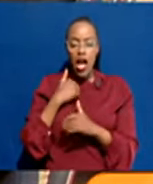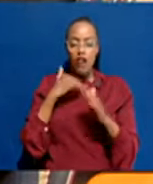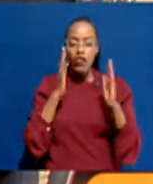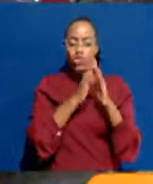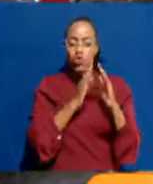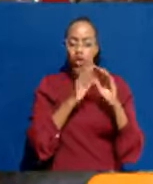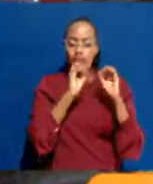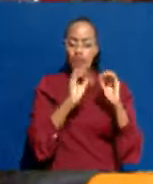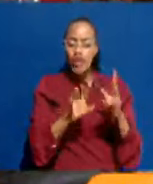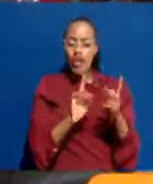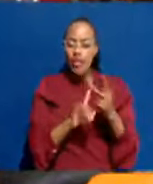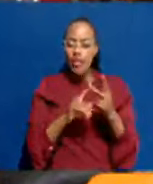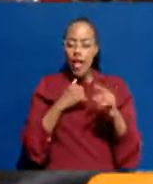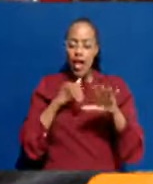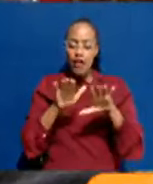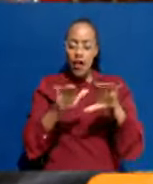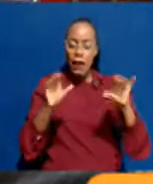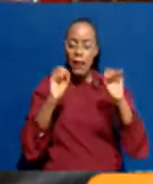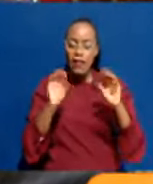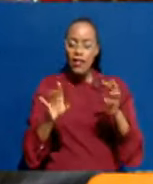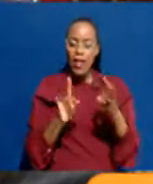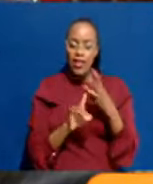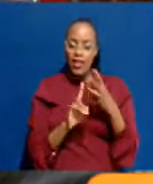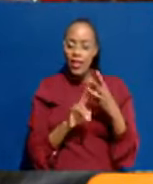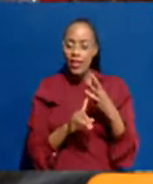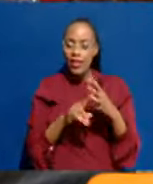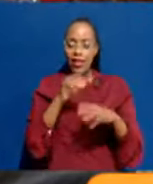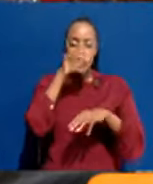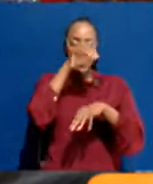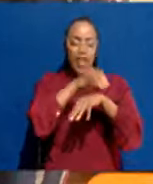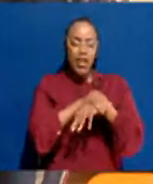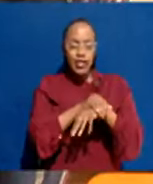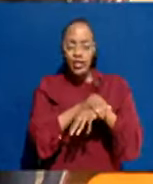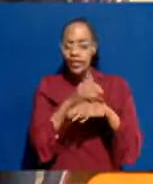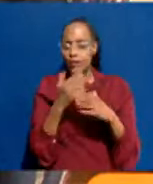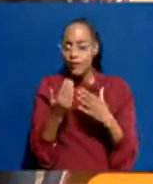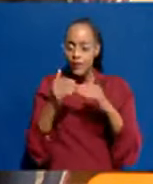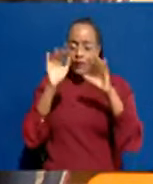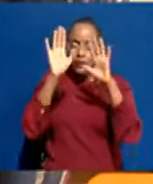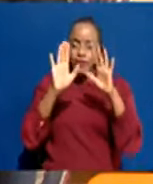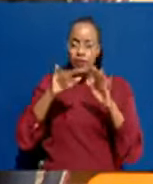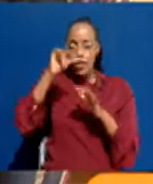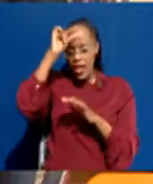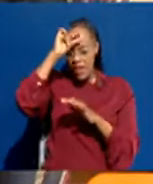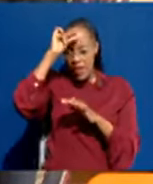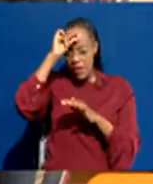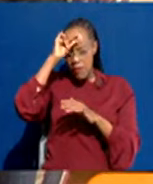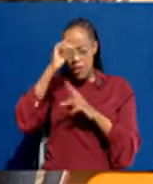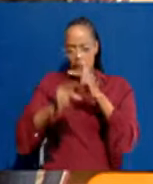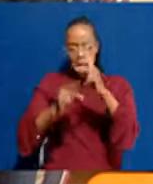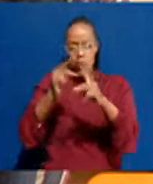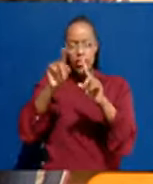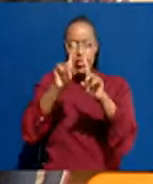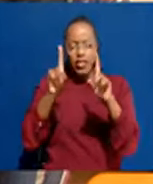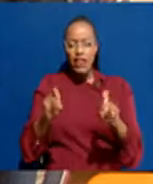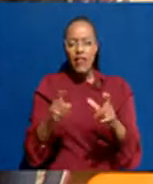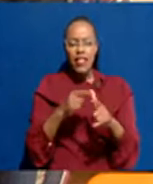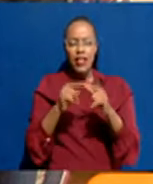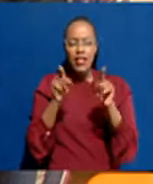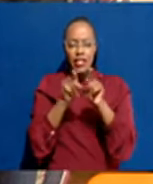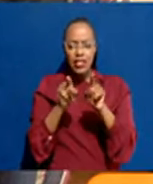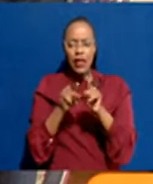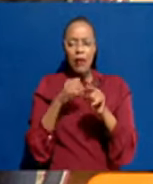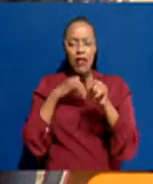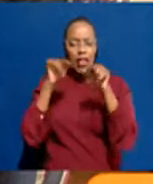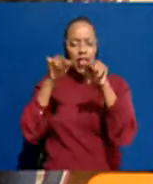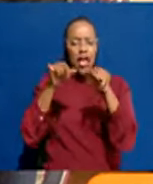doesn't have a carpet, he doesn't receive the necessary government protocol. Let me tell you. And indeed, the